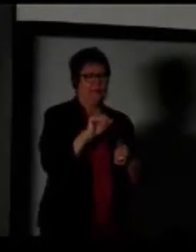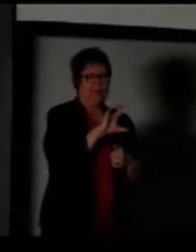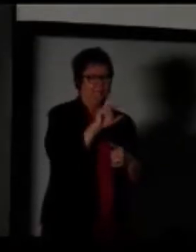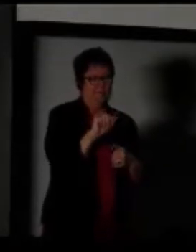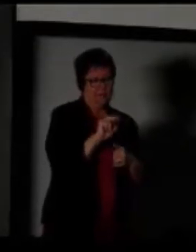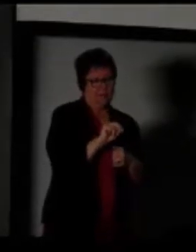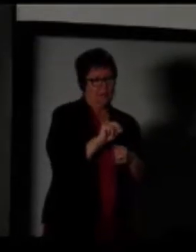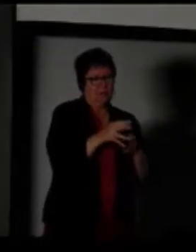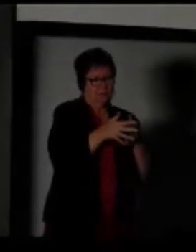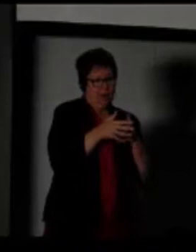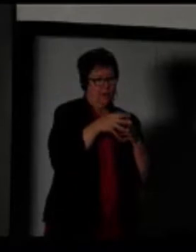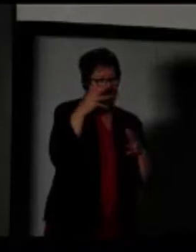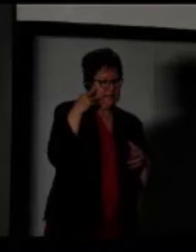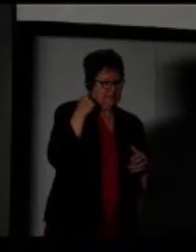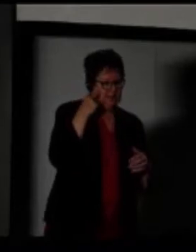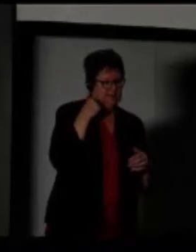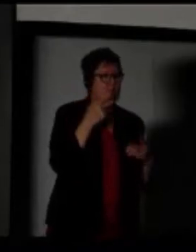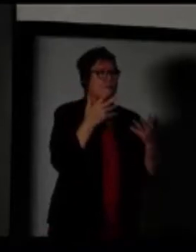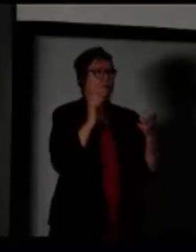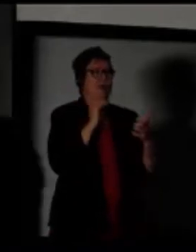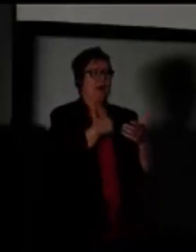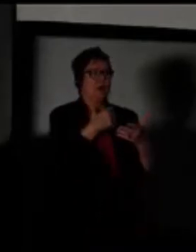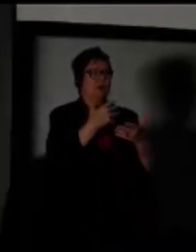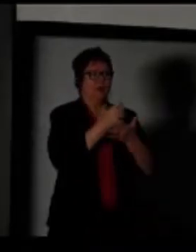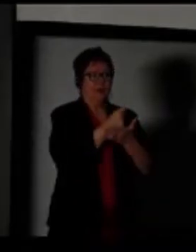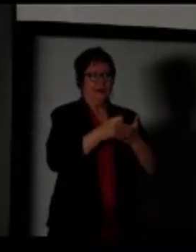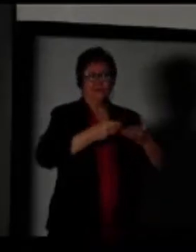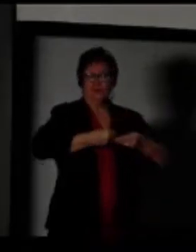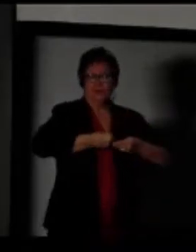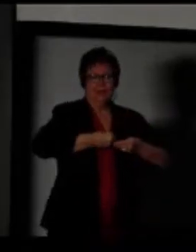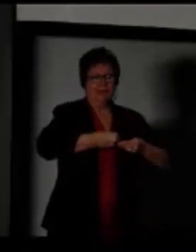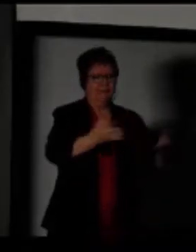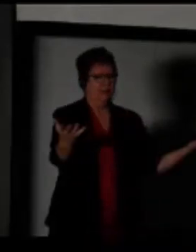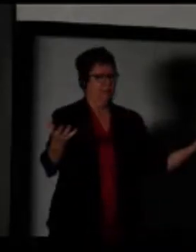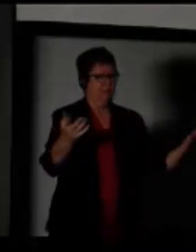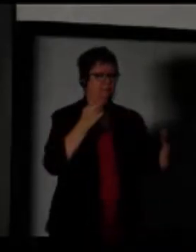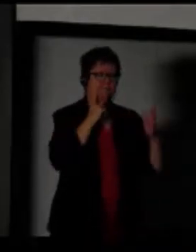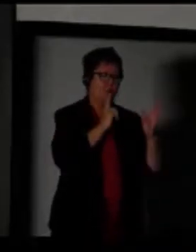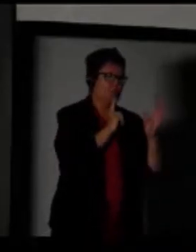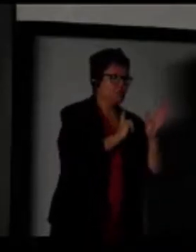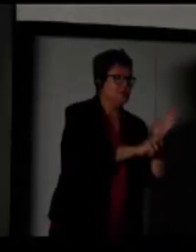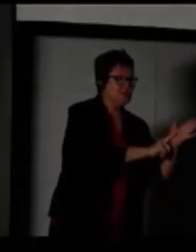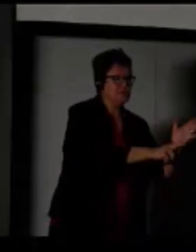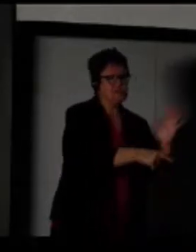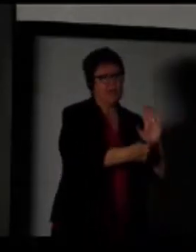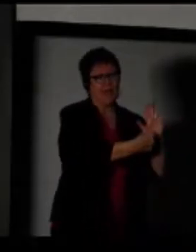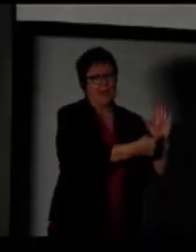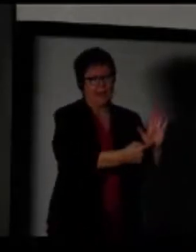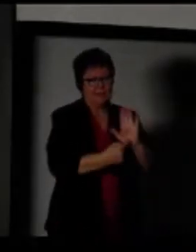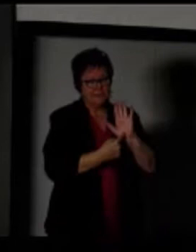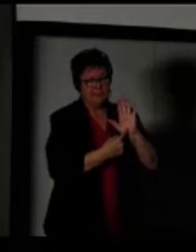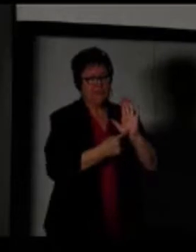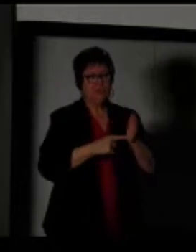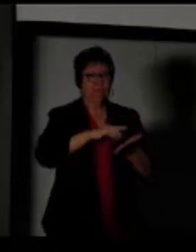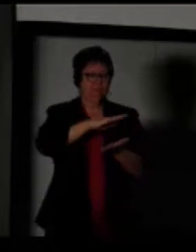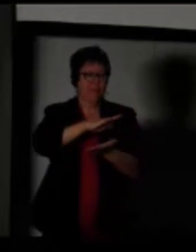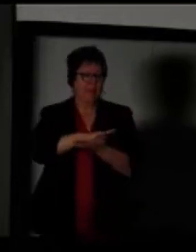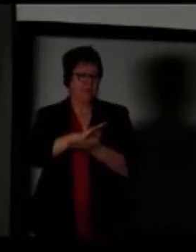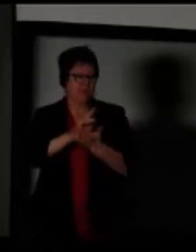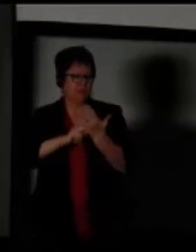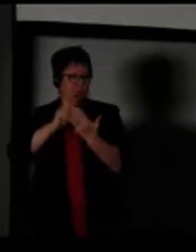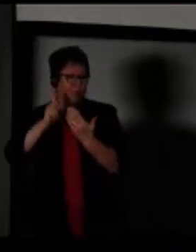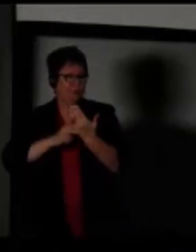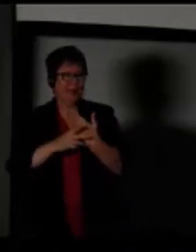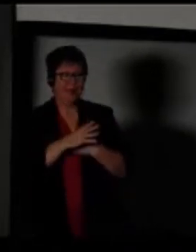as directly available as possible for research, exhibition, educational programs, and for personal